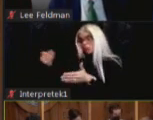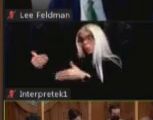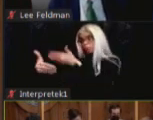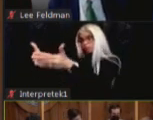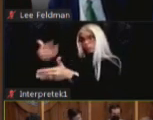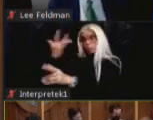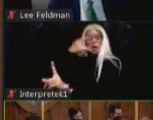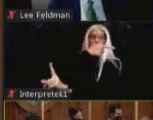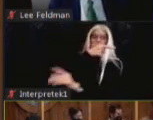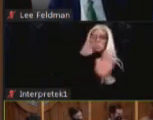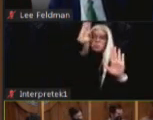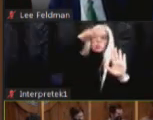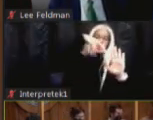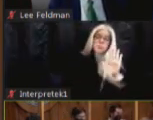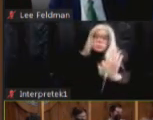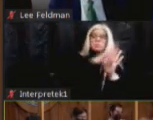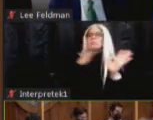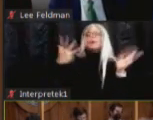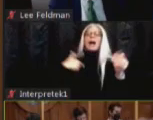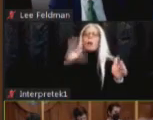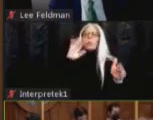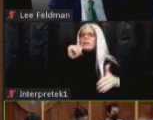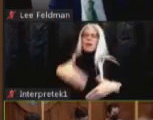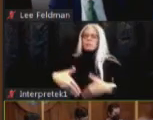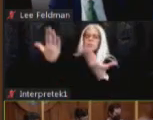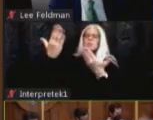motion on the floor, but I will open it up for public comment if anybody wants to speak on this issue.